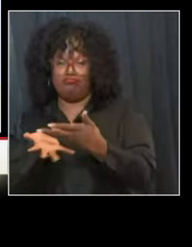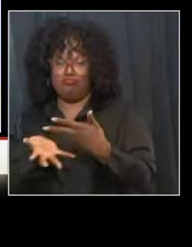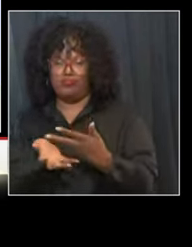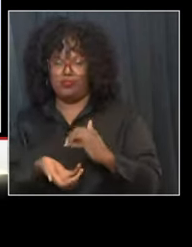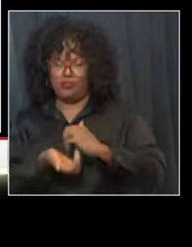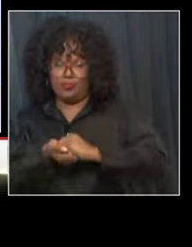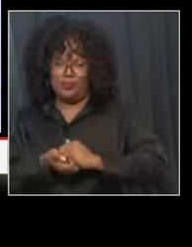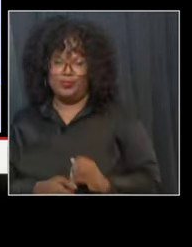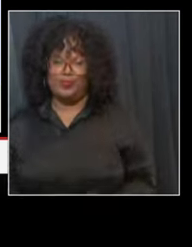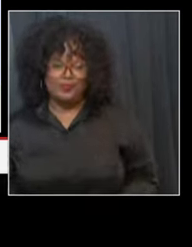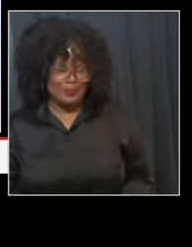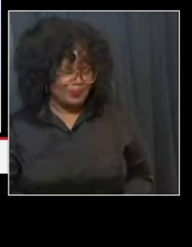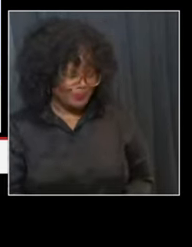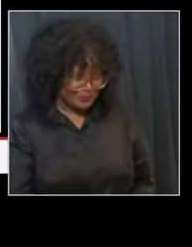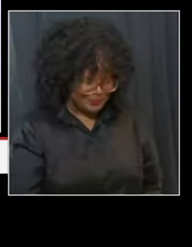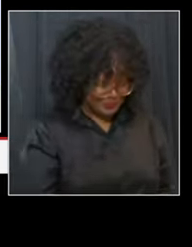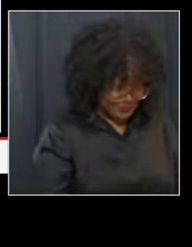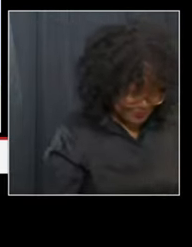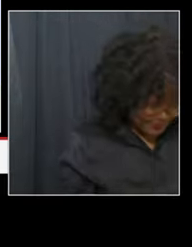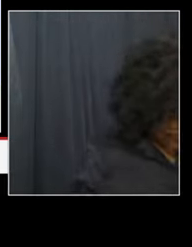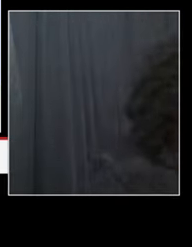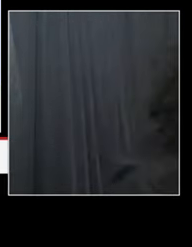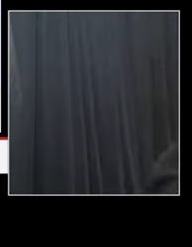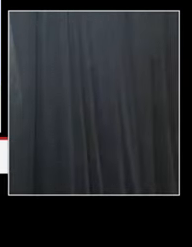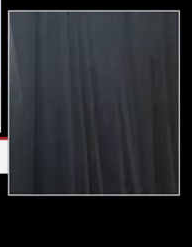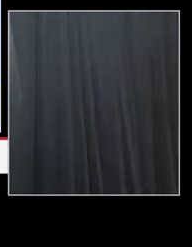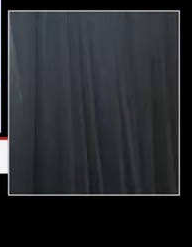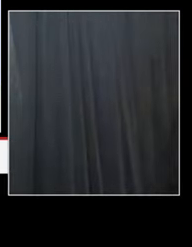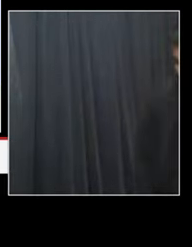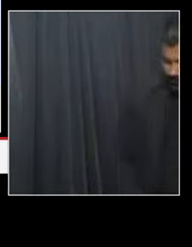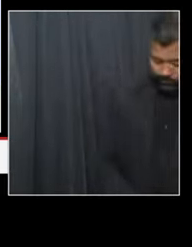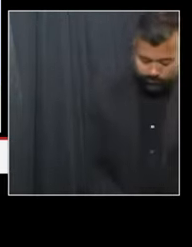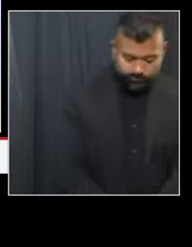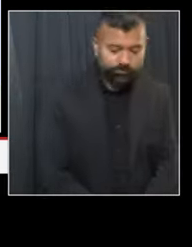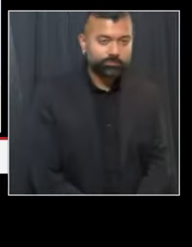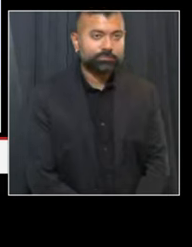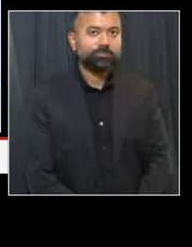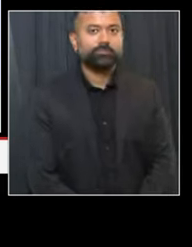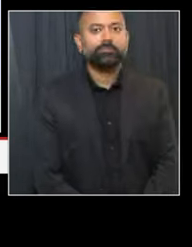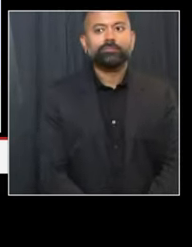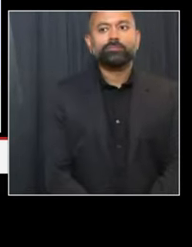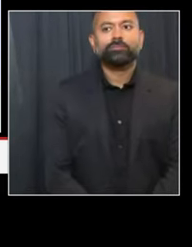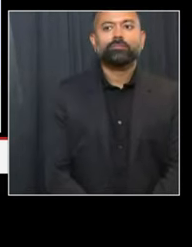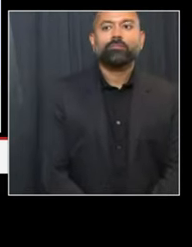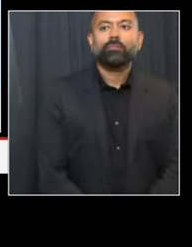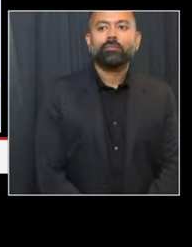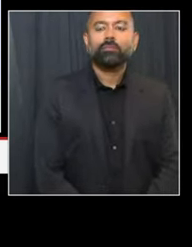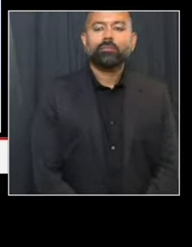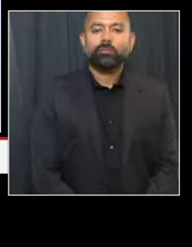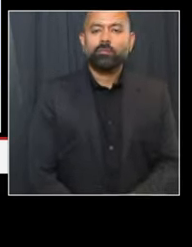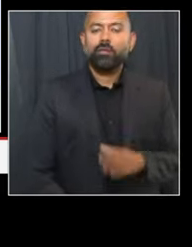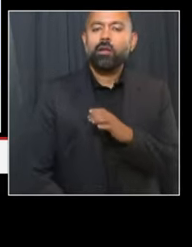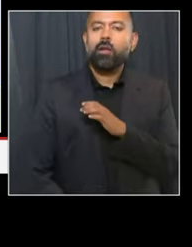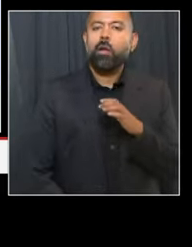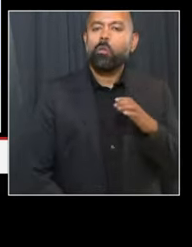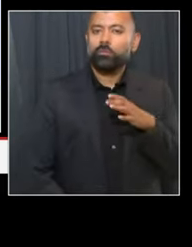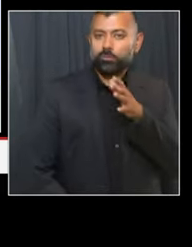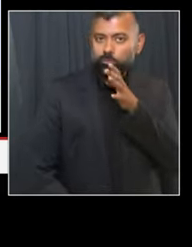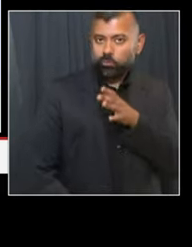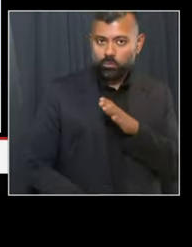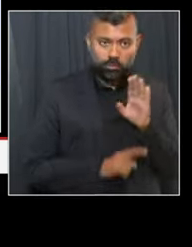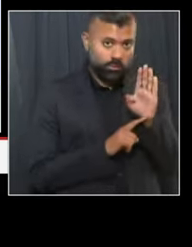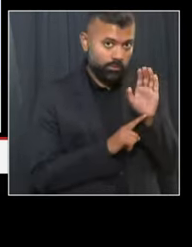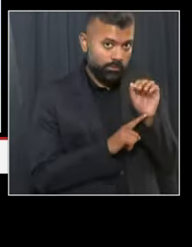thank you. Thank you very much, Mayor, and to your team, and to the many hours that you've